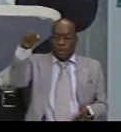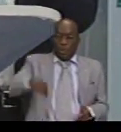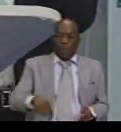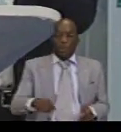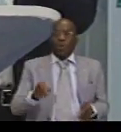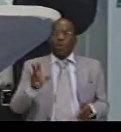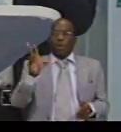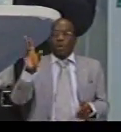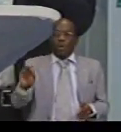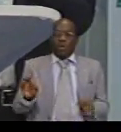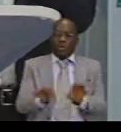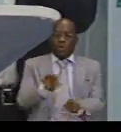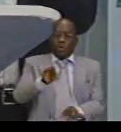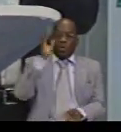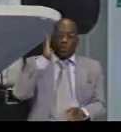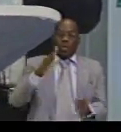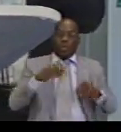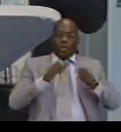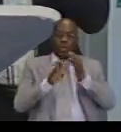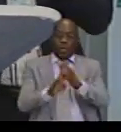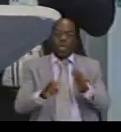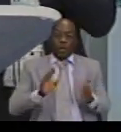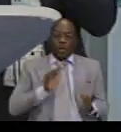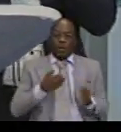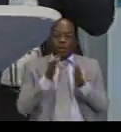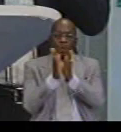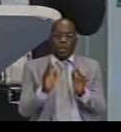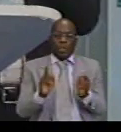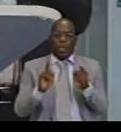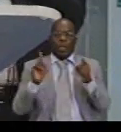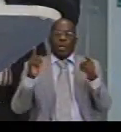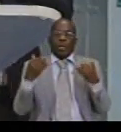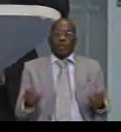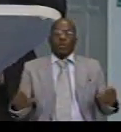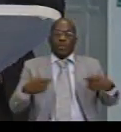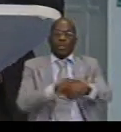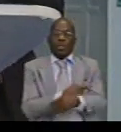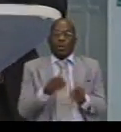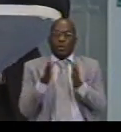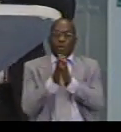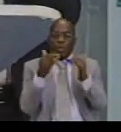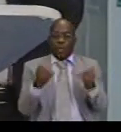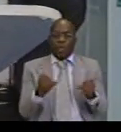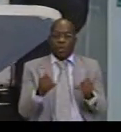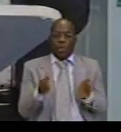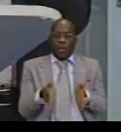hinder our prayers today. In Jesus' name. Pray now. Ask.